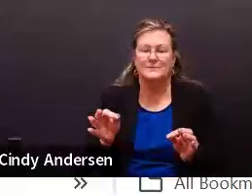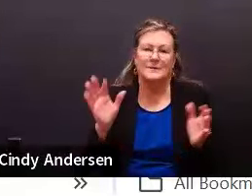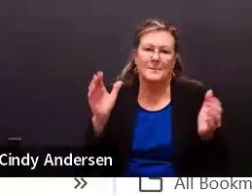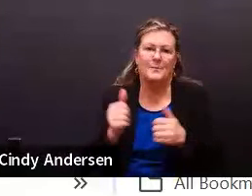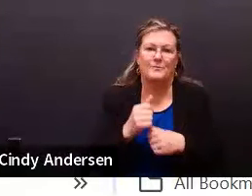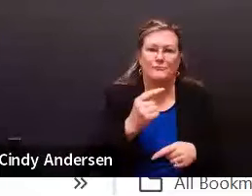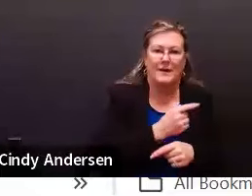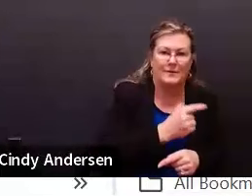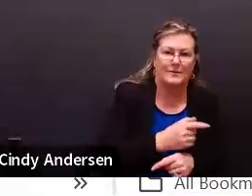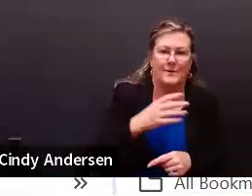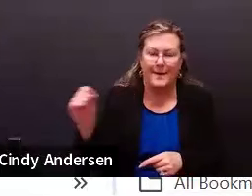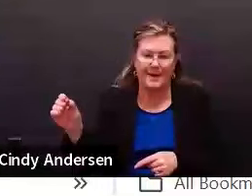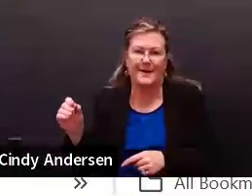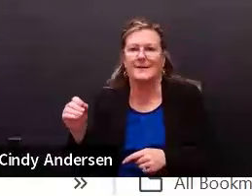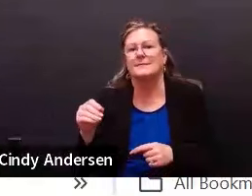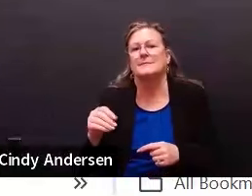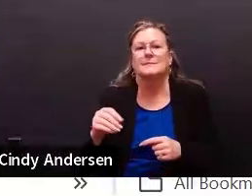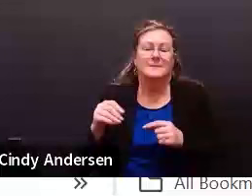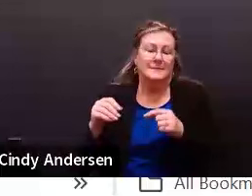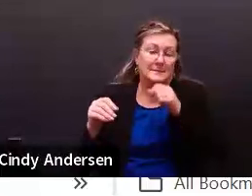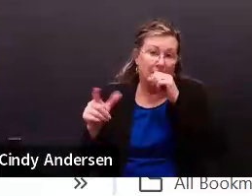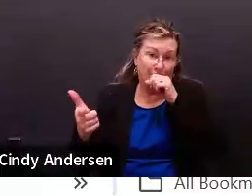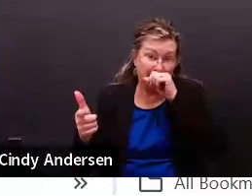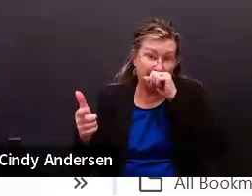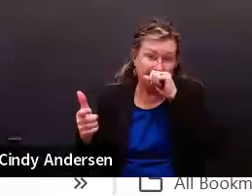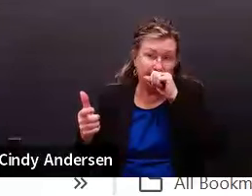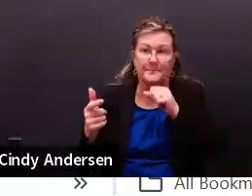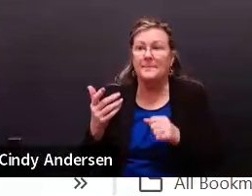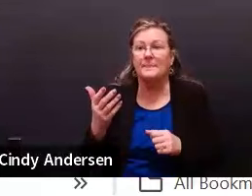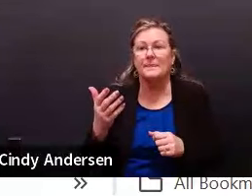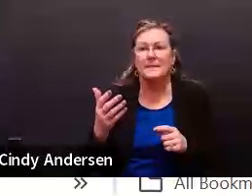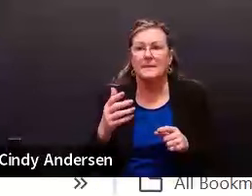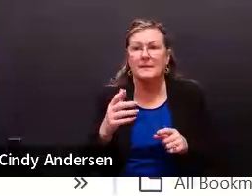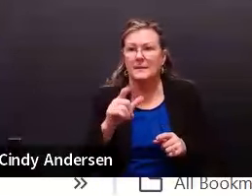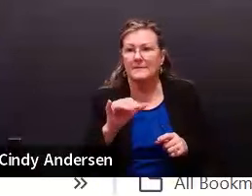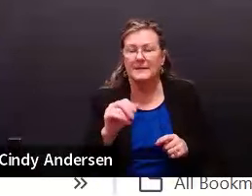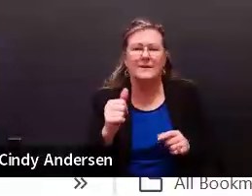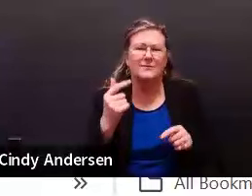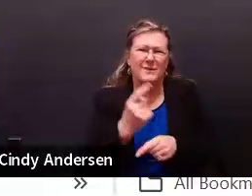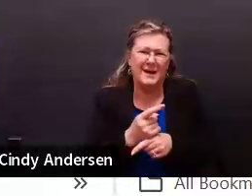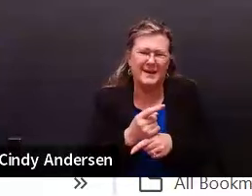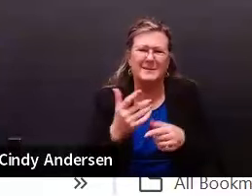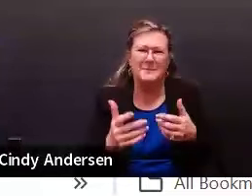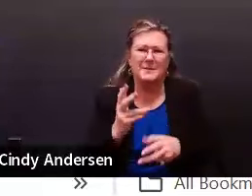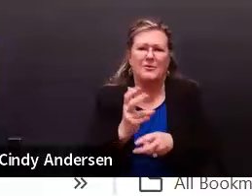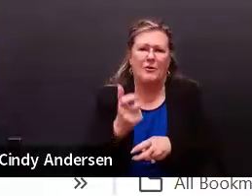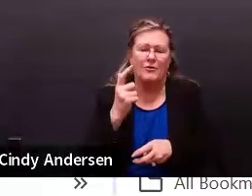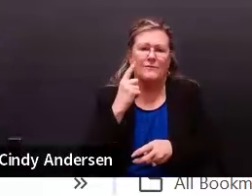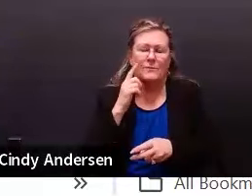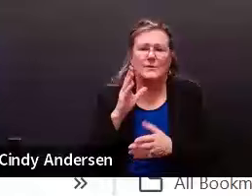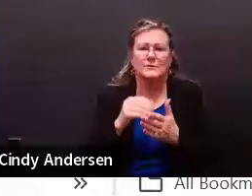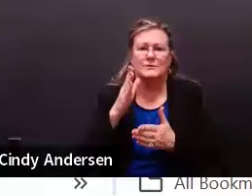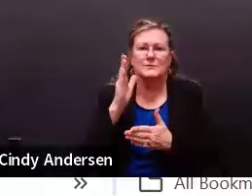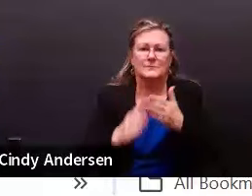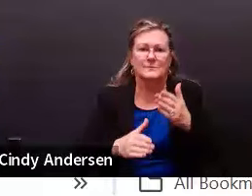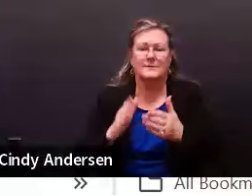sure. Yeah, and I would also say it might be a little bit more difficult to implement a lot or have a student finish out the